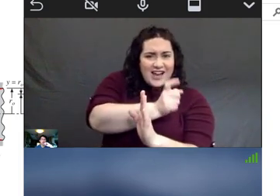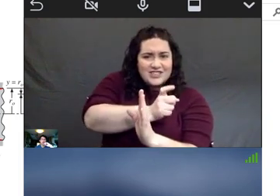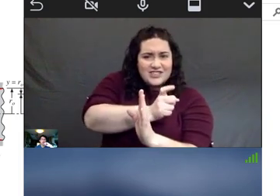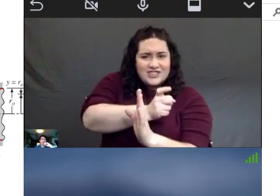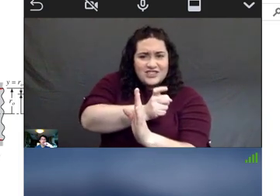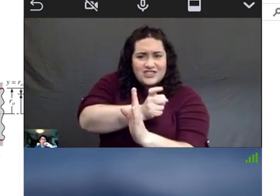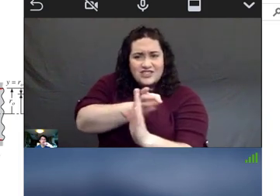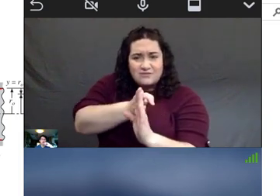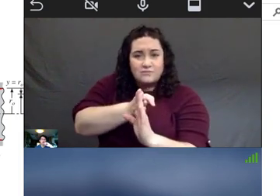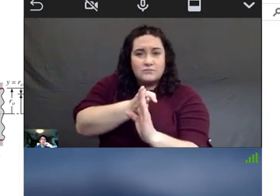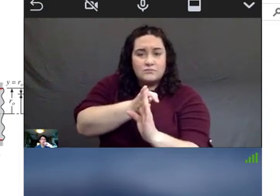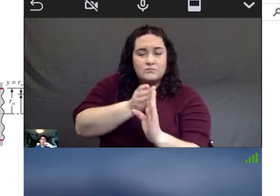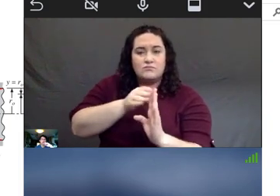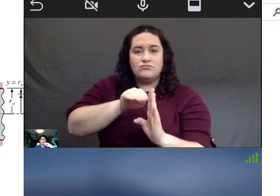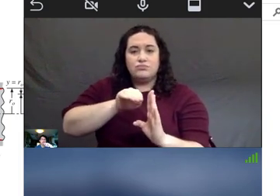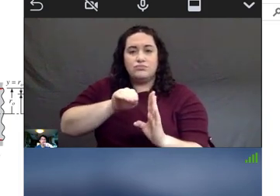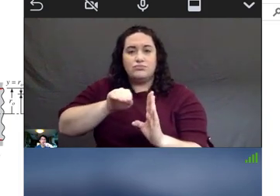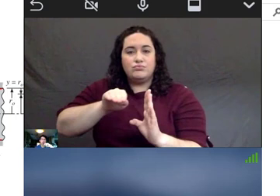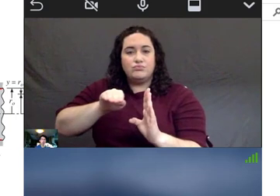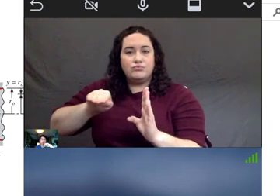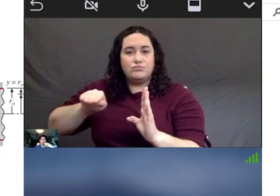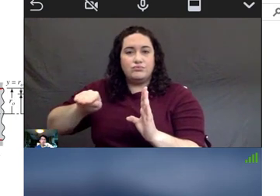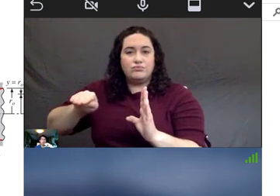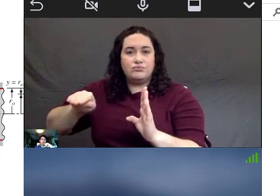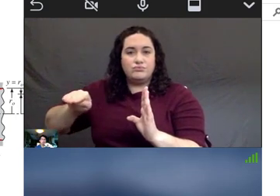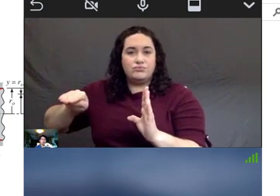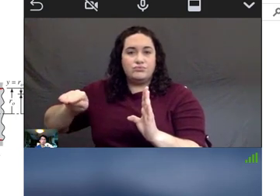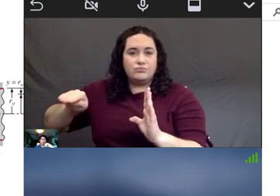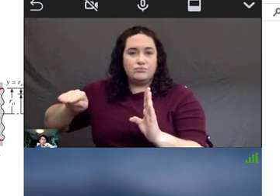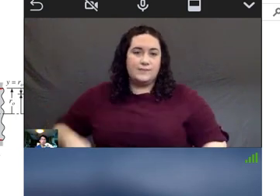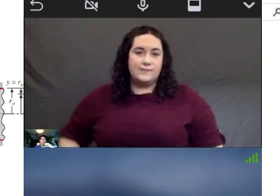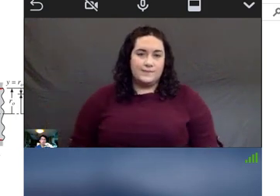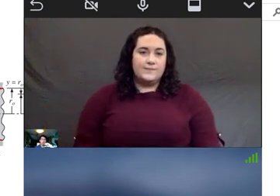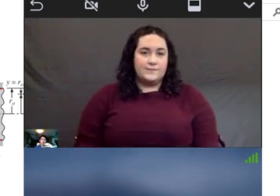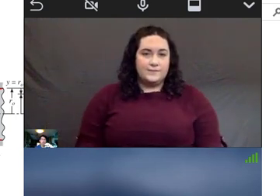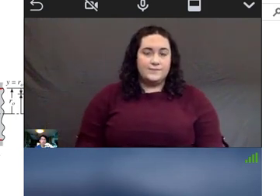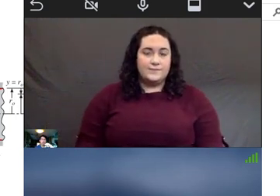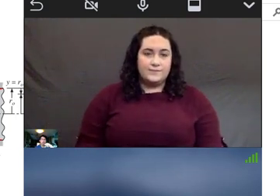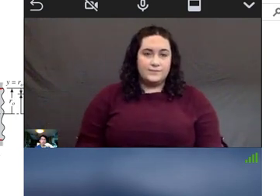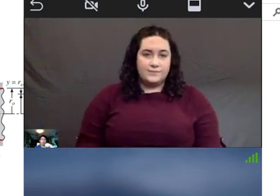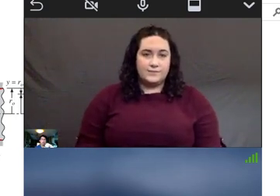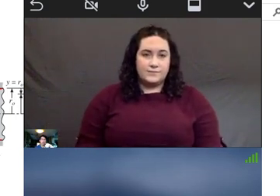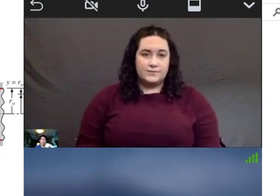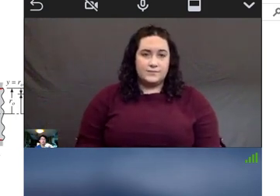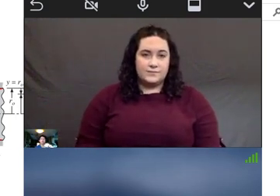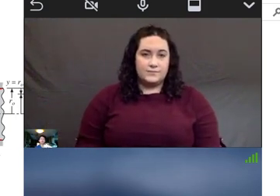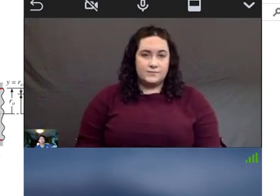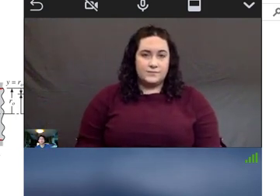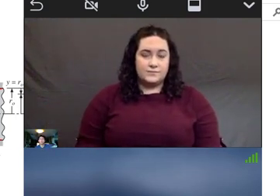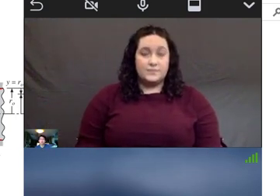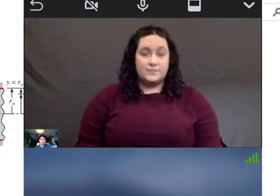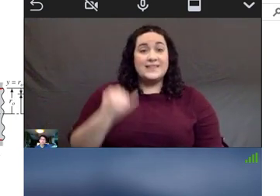you're fully developed, and it's changing or evolving until you get to where you're in the entrance region.